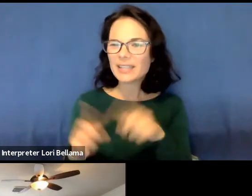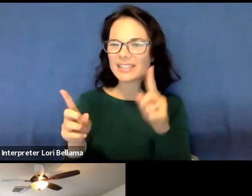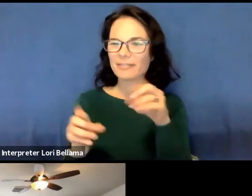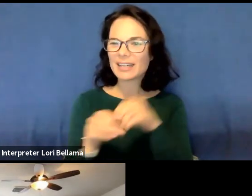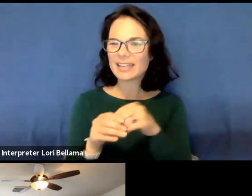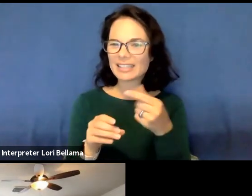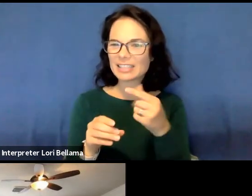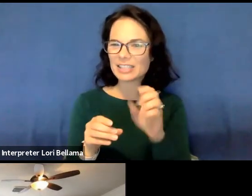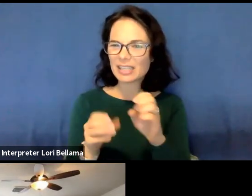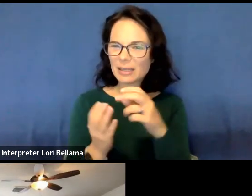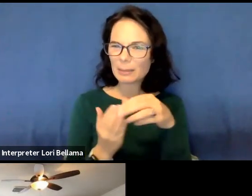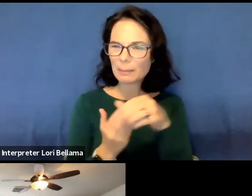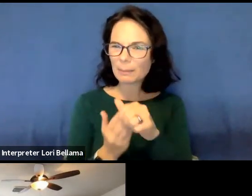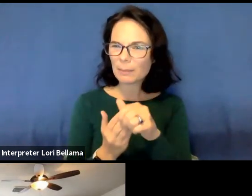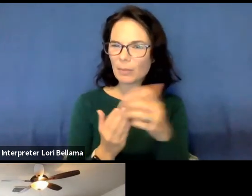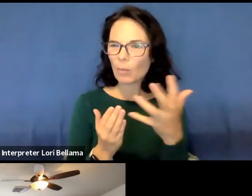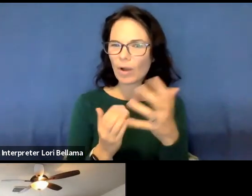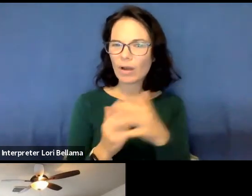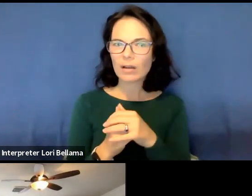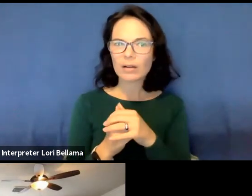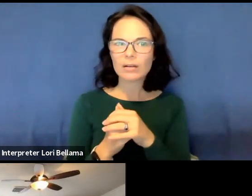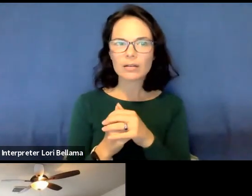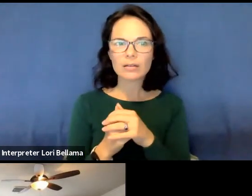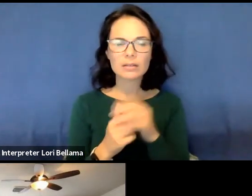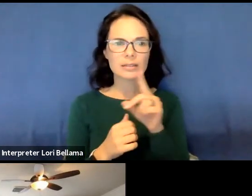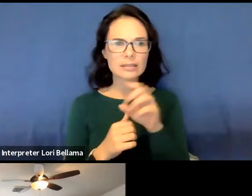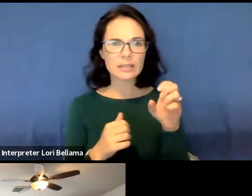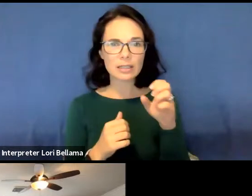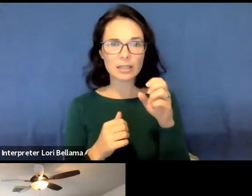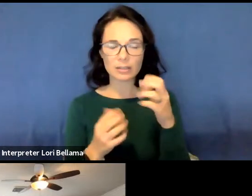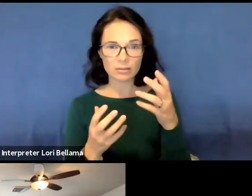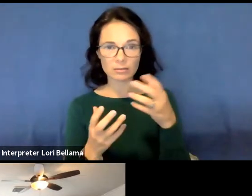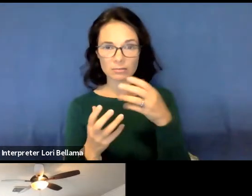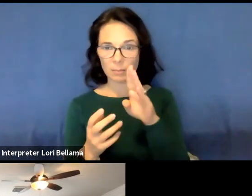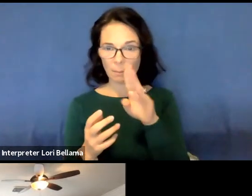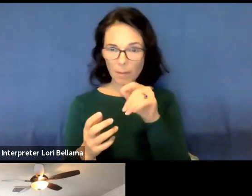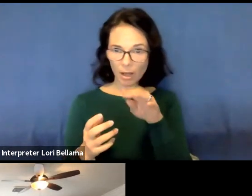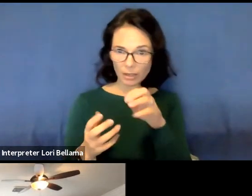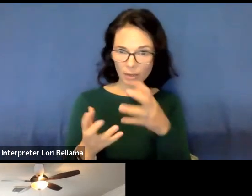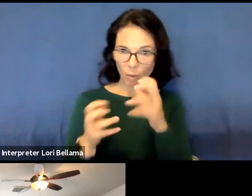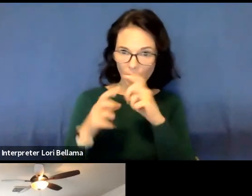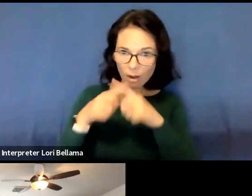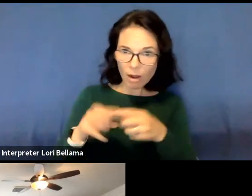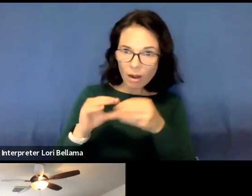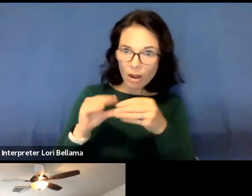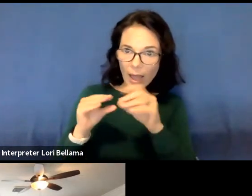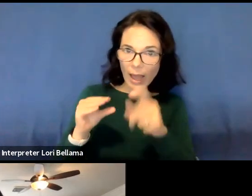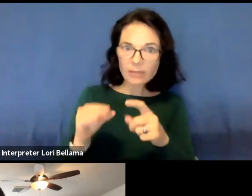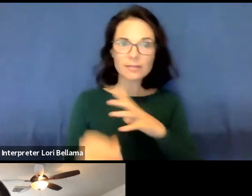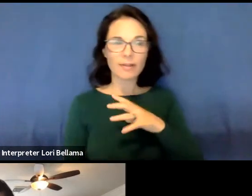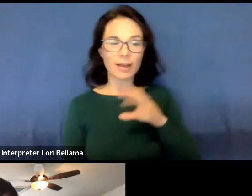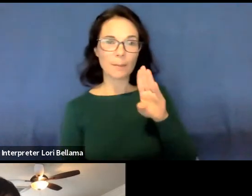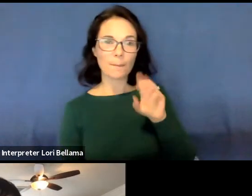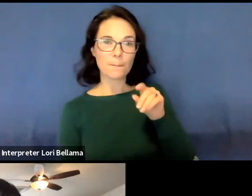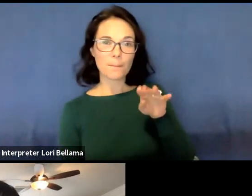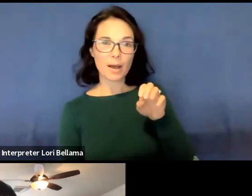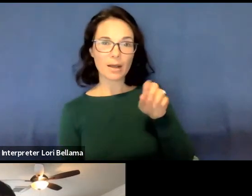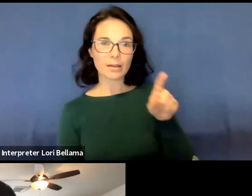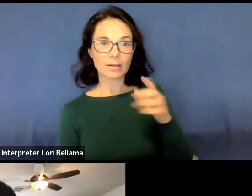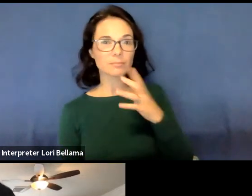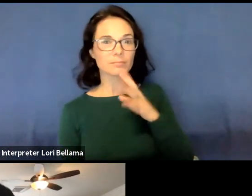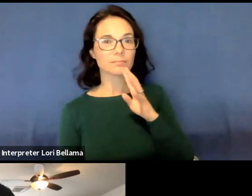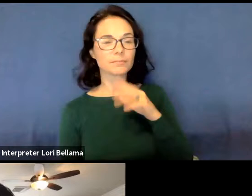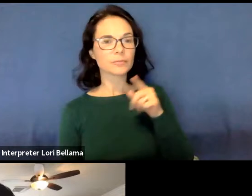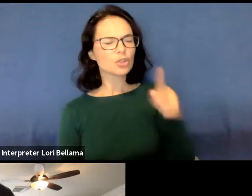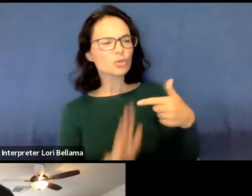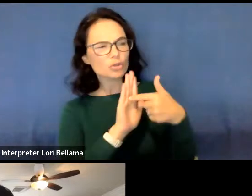Do you want to say your question out loud, Bonnie? Oh, sure. You showed